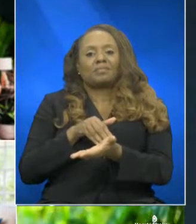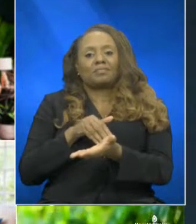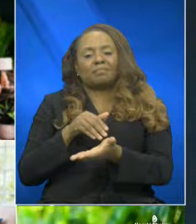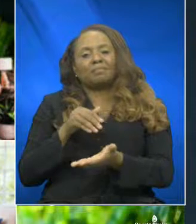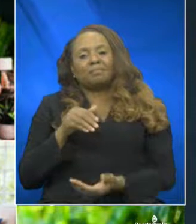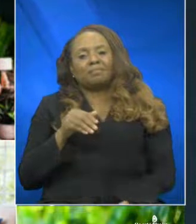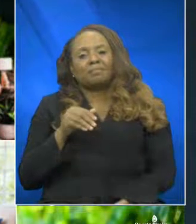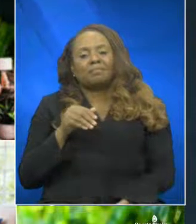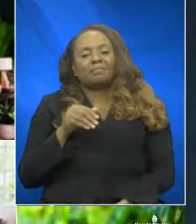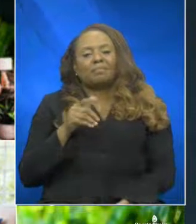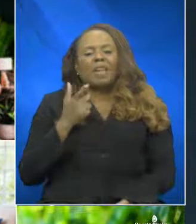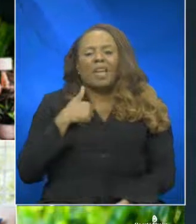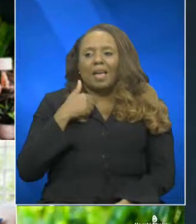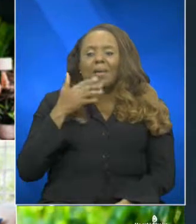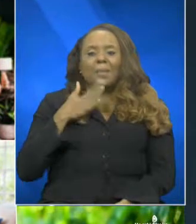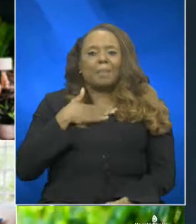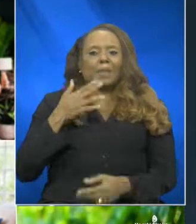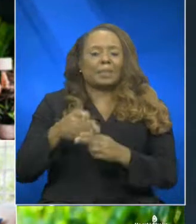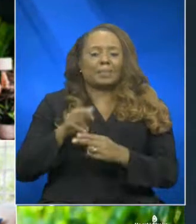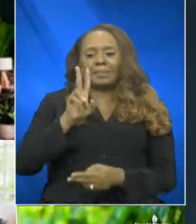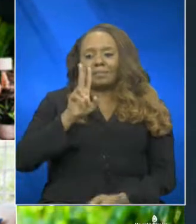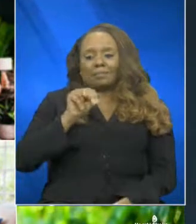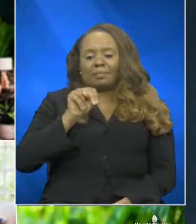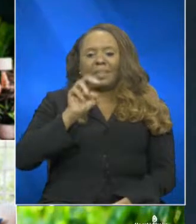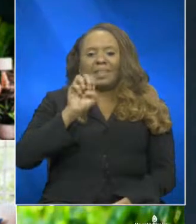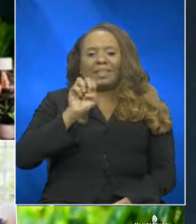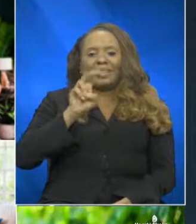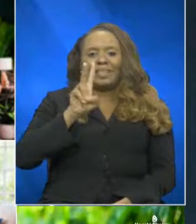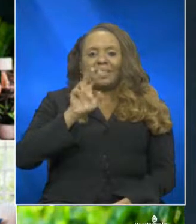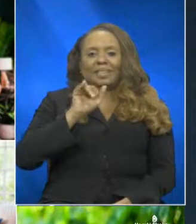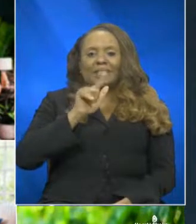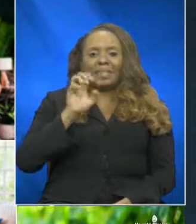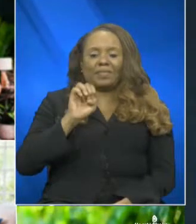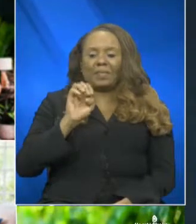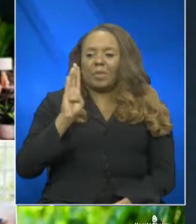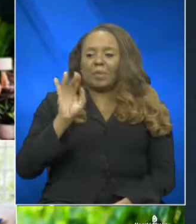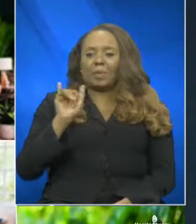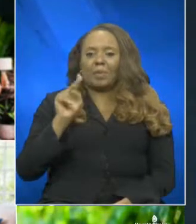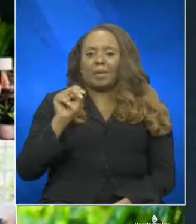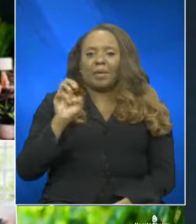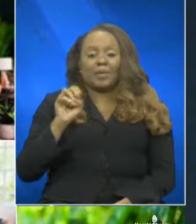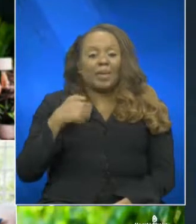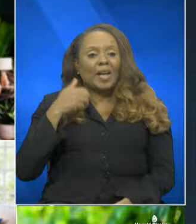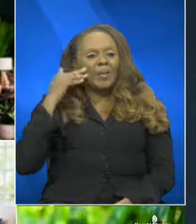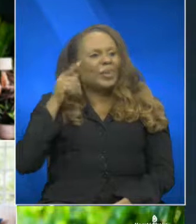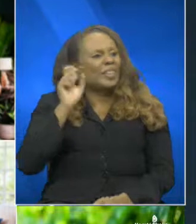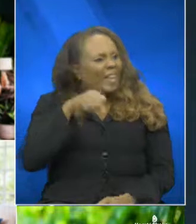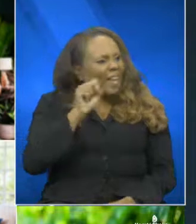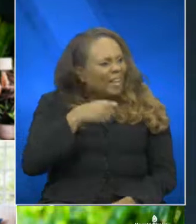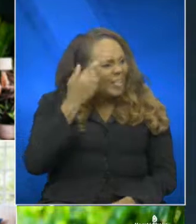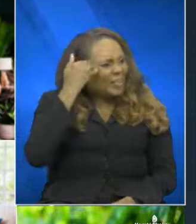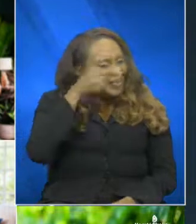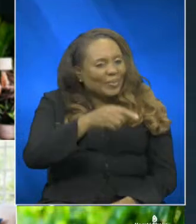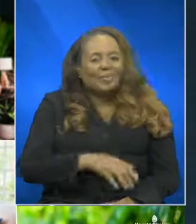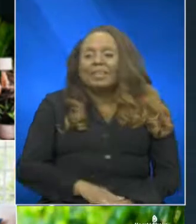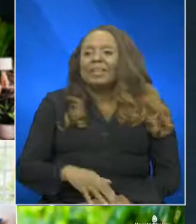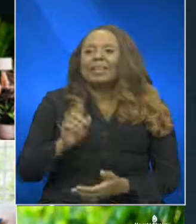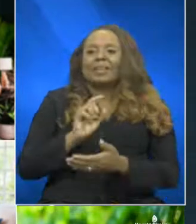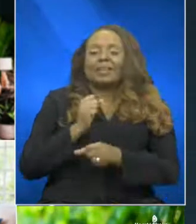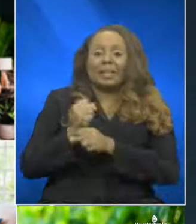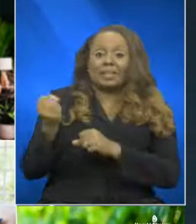David. Very much so. Well. Yes. I had a stroke last year in United States of